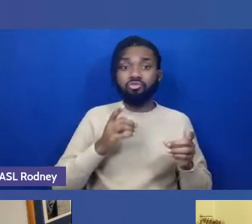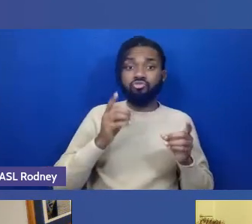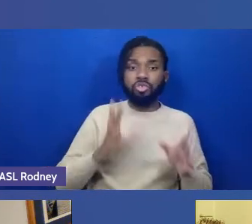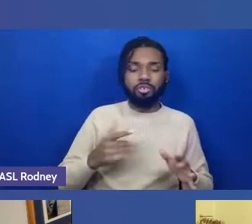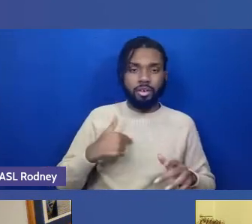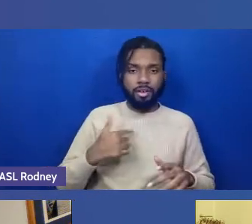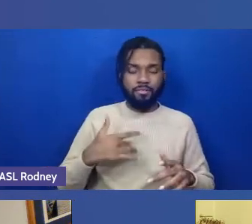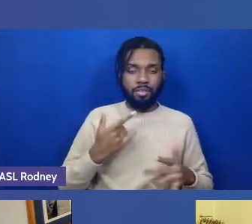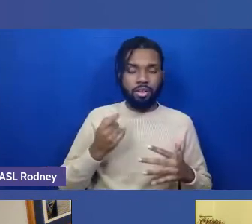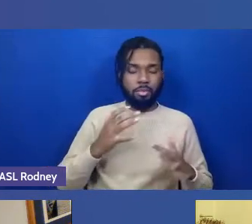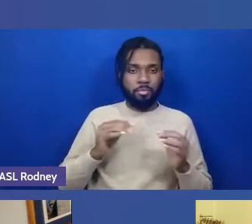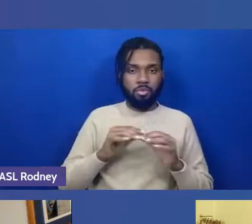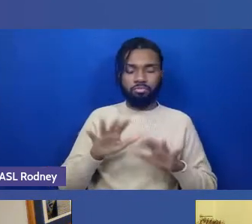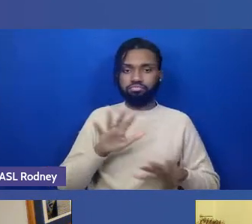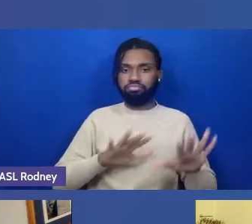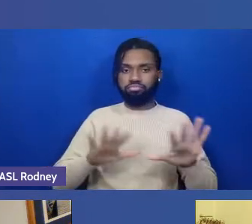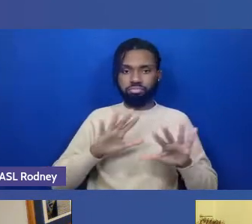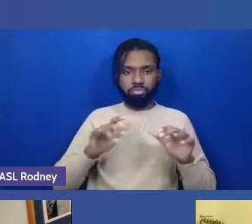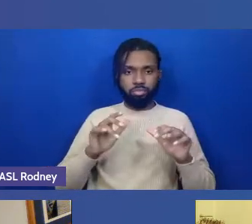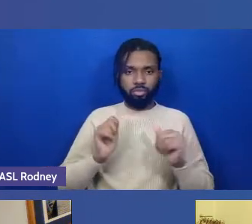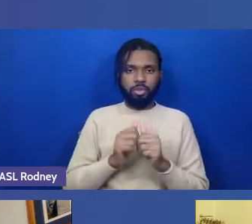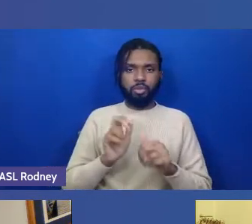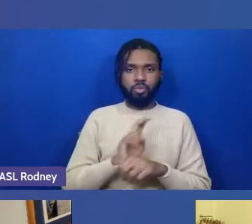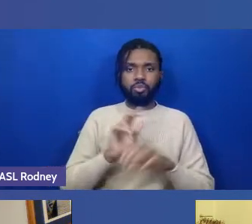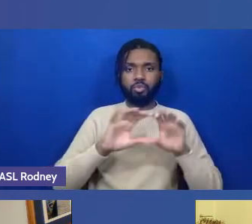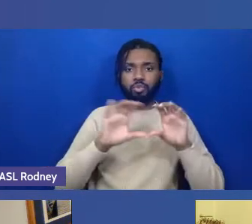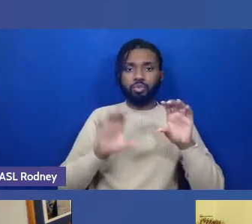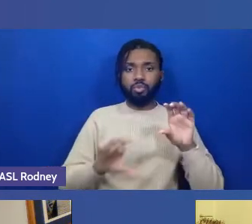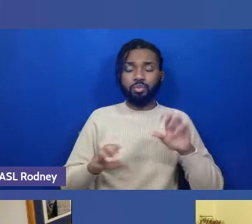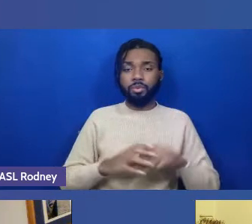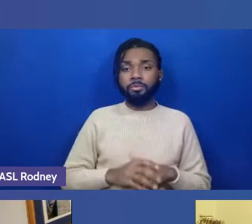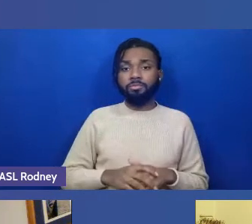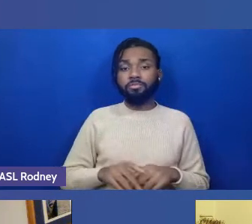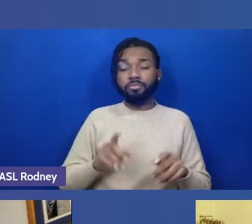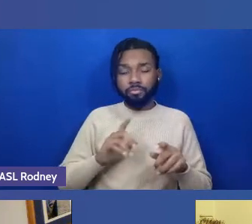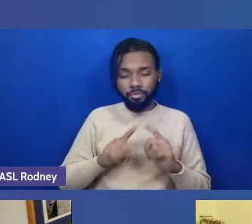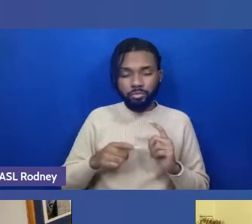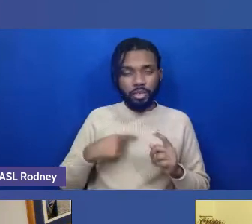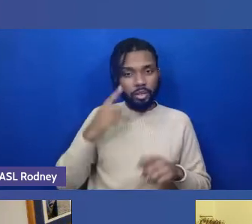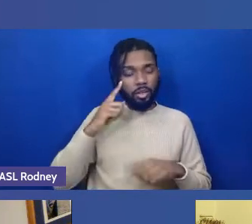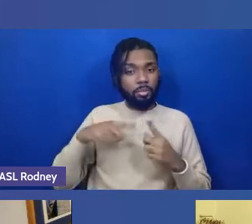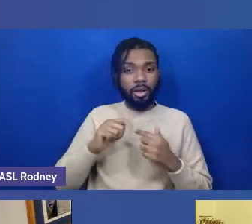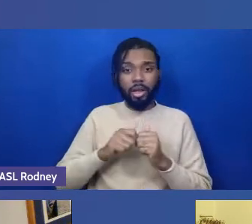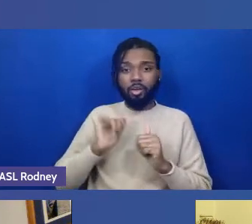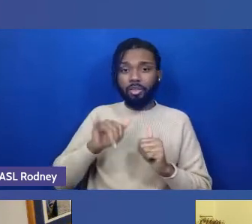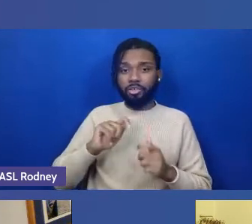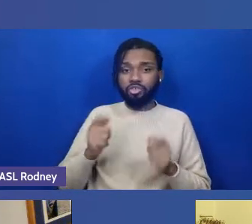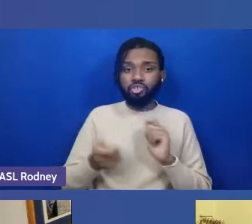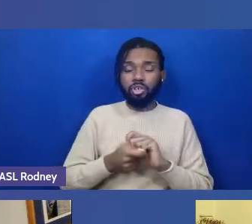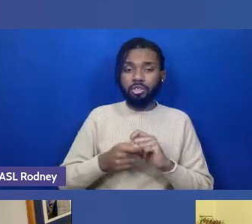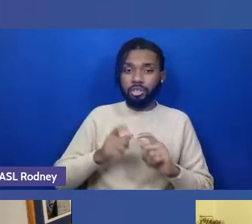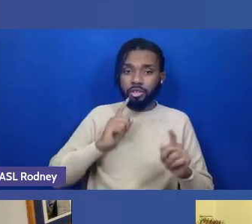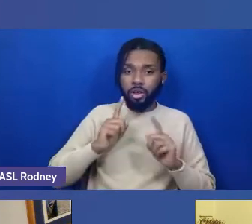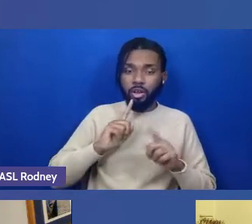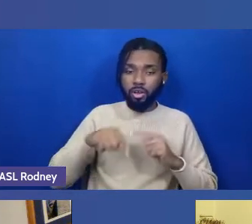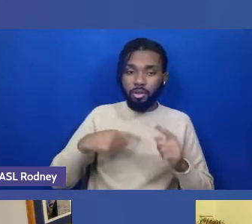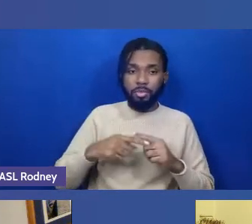Zoom. But the way that it's changed the actual dialogue around accessibility, I think is